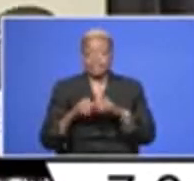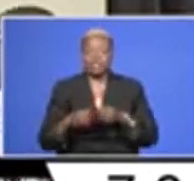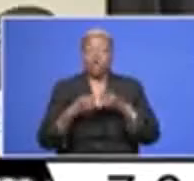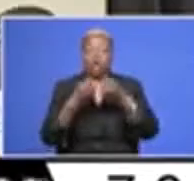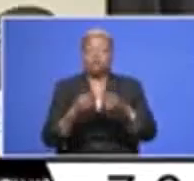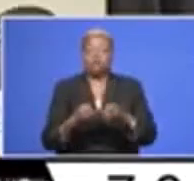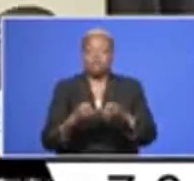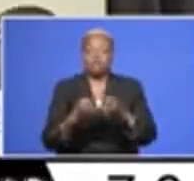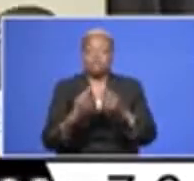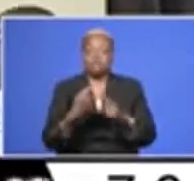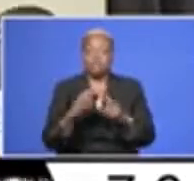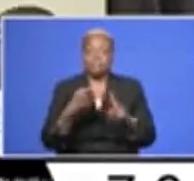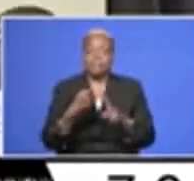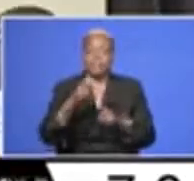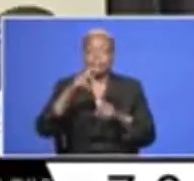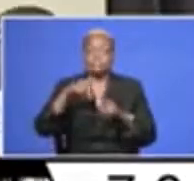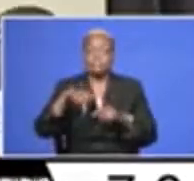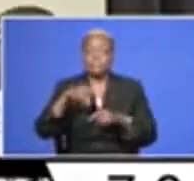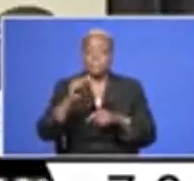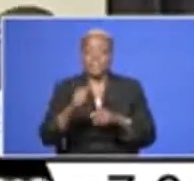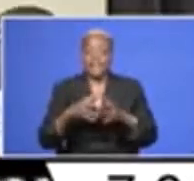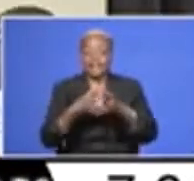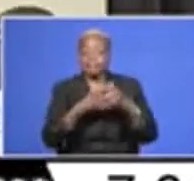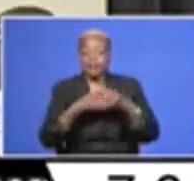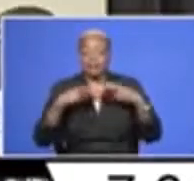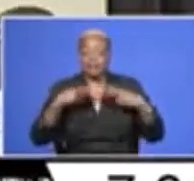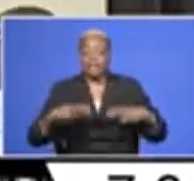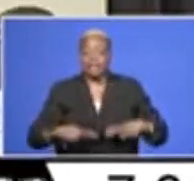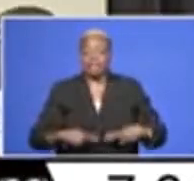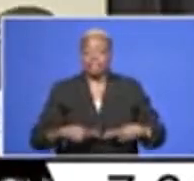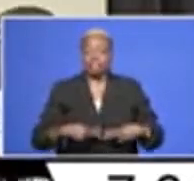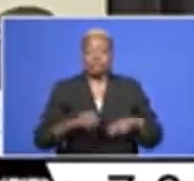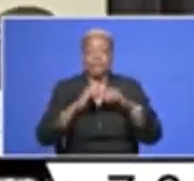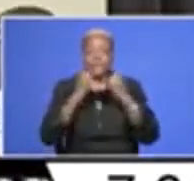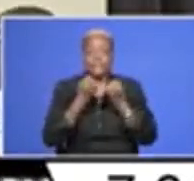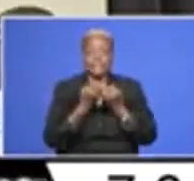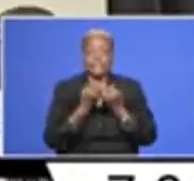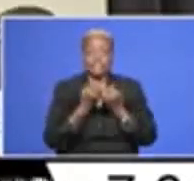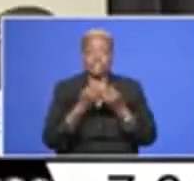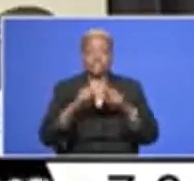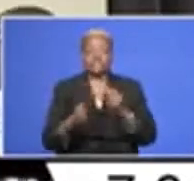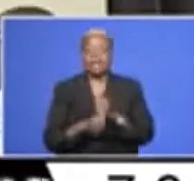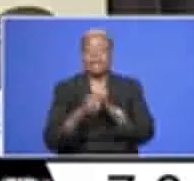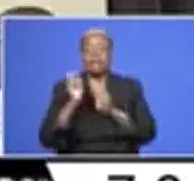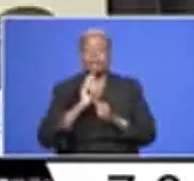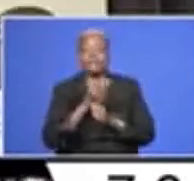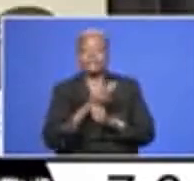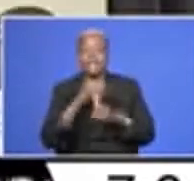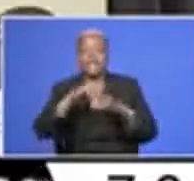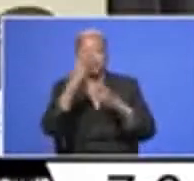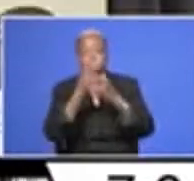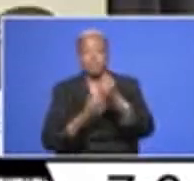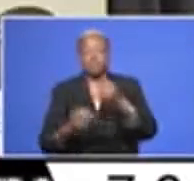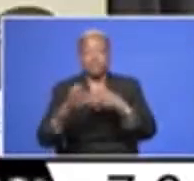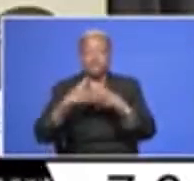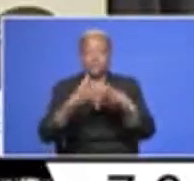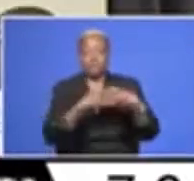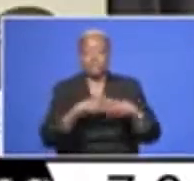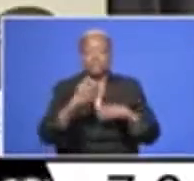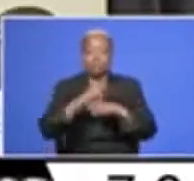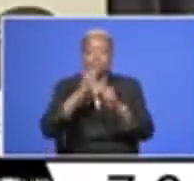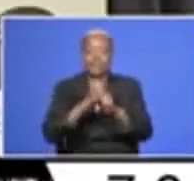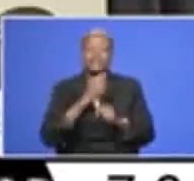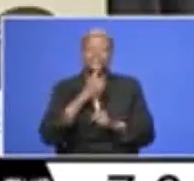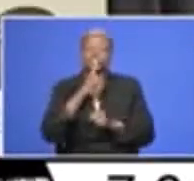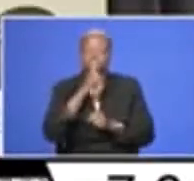the Pan American Health Organization and their disaster relief teams to assist us in both communities to ensure